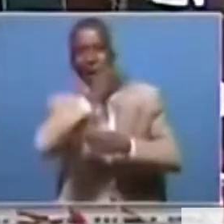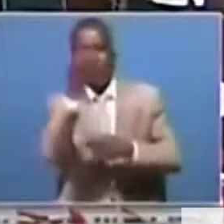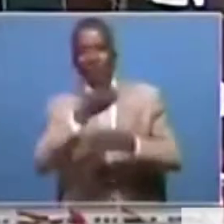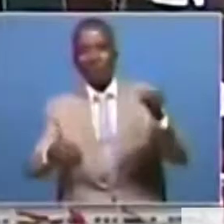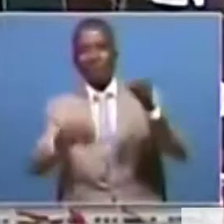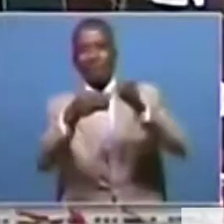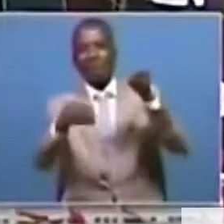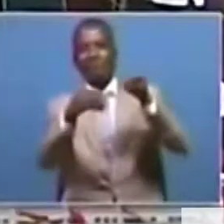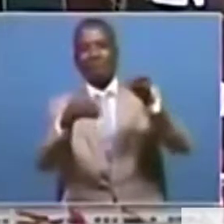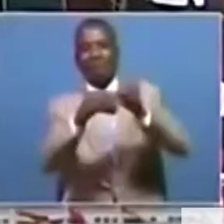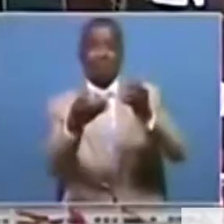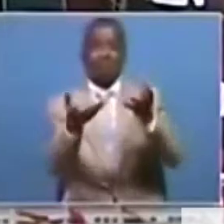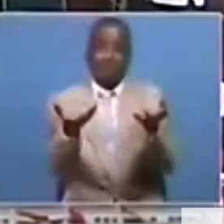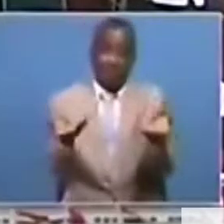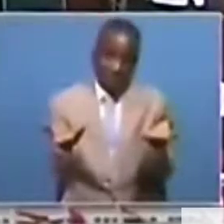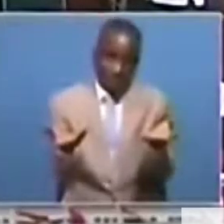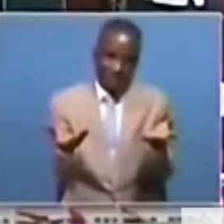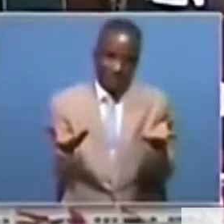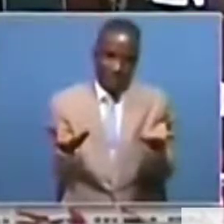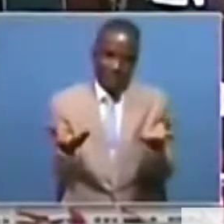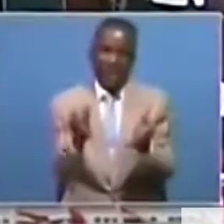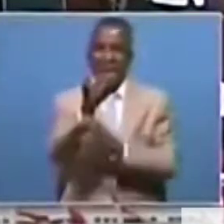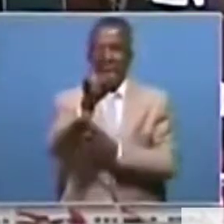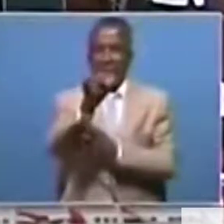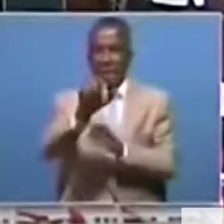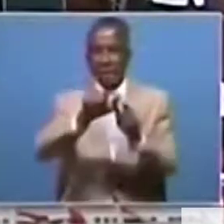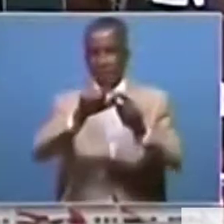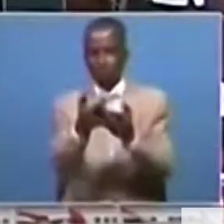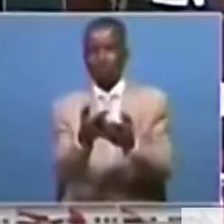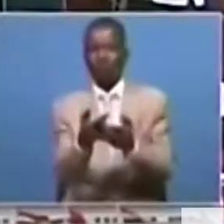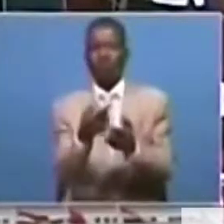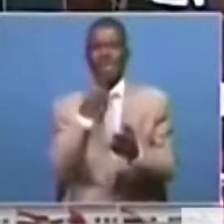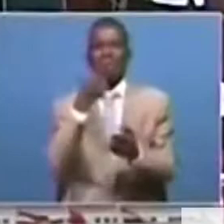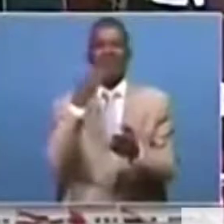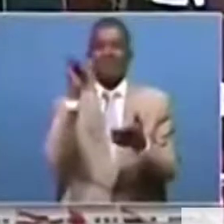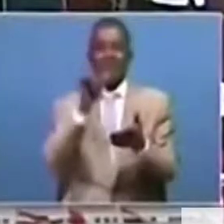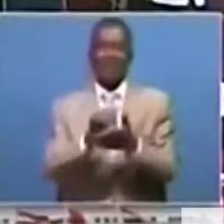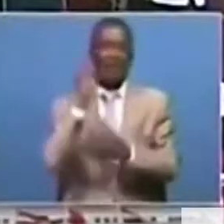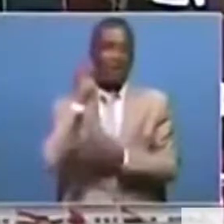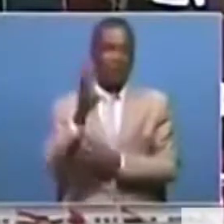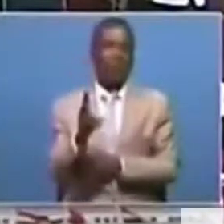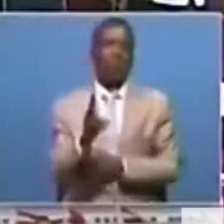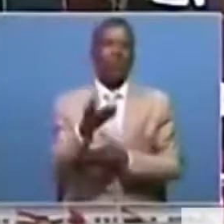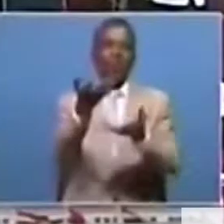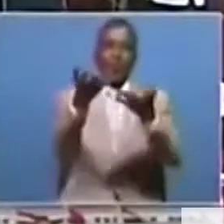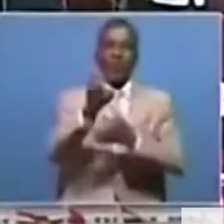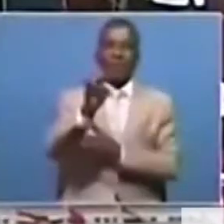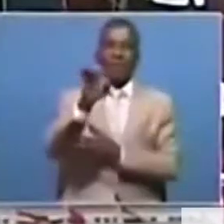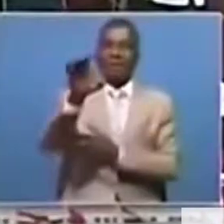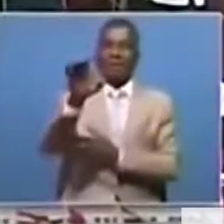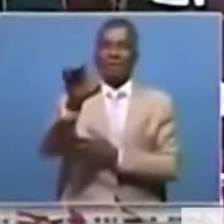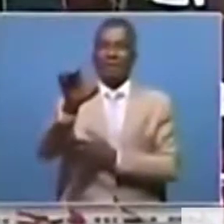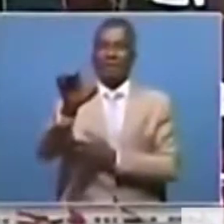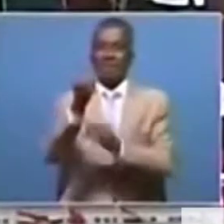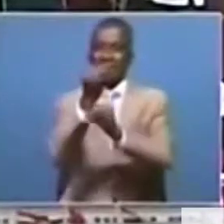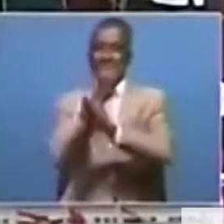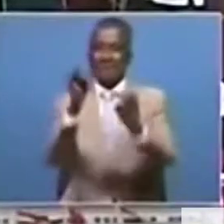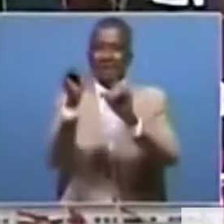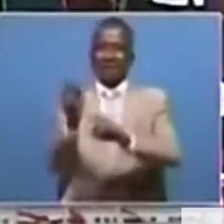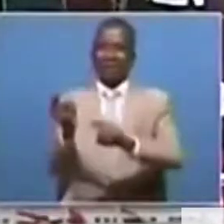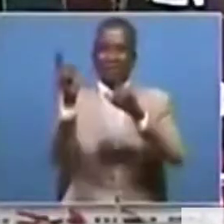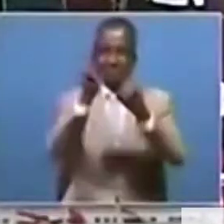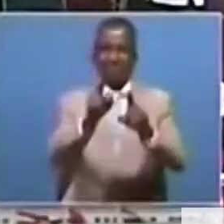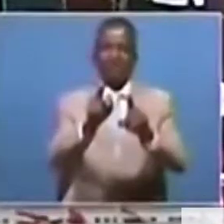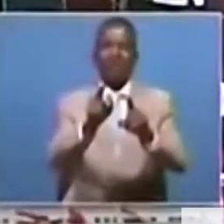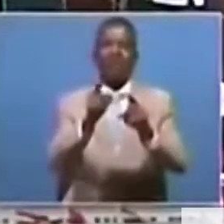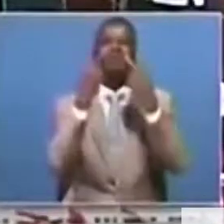arguments. Legal counsel for the petitioner urged on the court that he wanted the chairperson of first respondent to testify as an